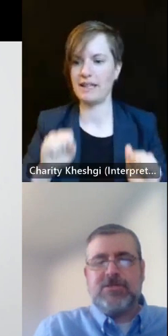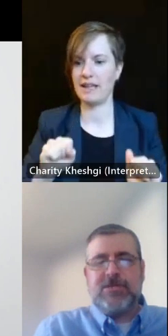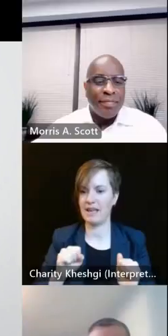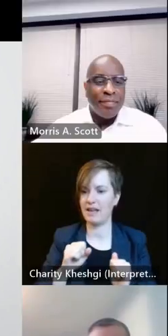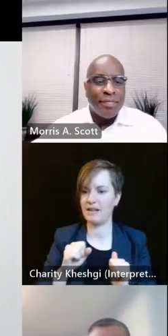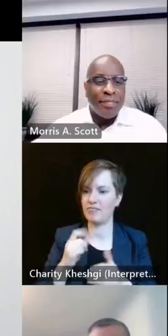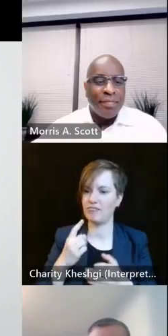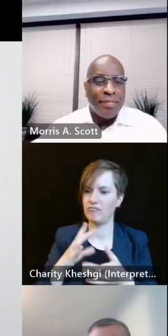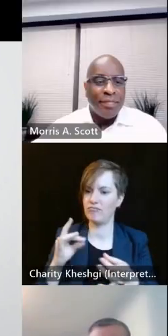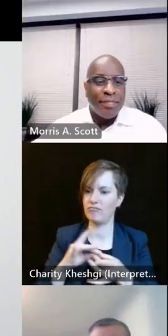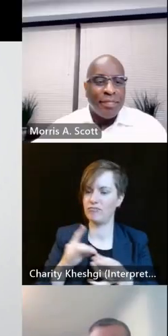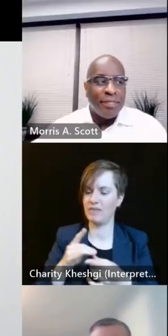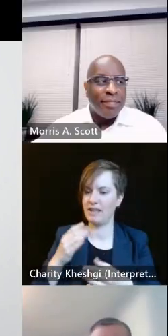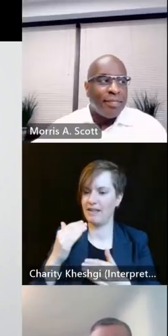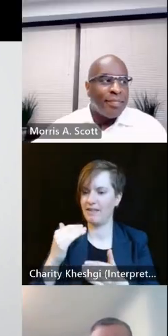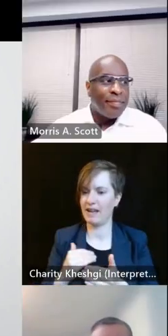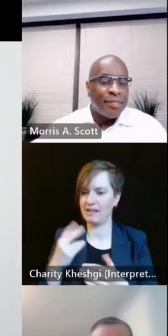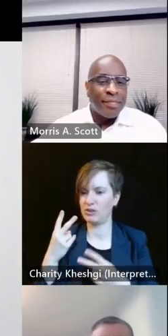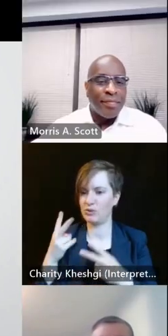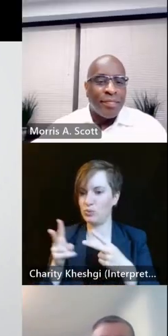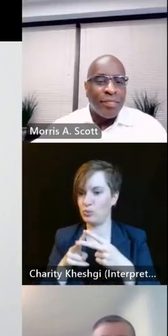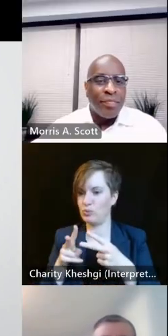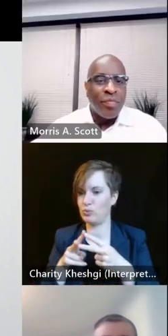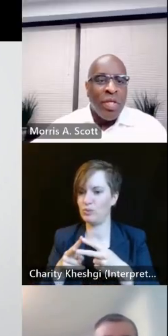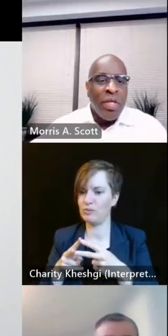of emergency preparedness programs.